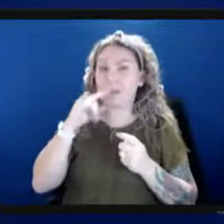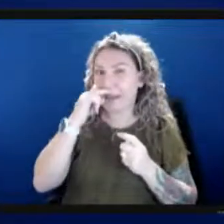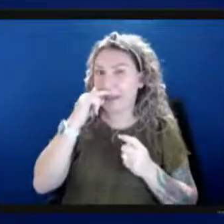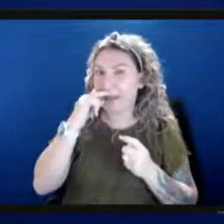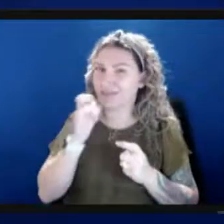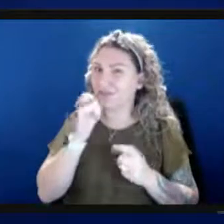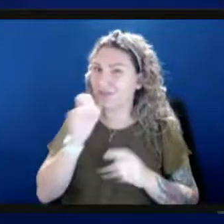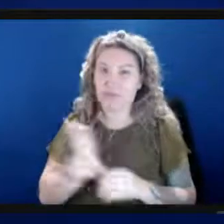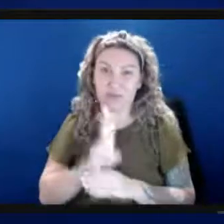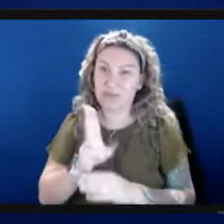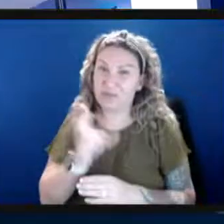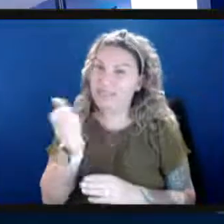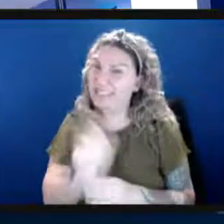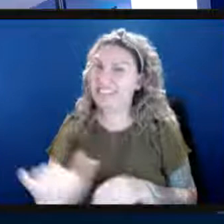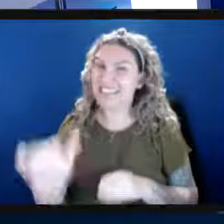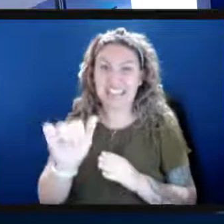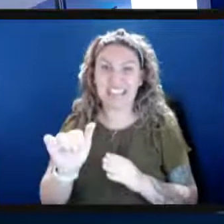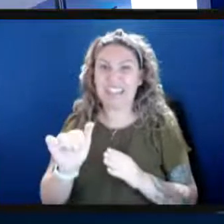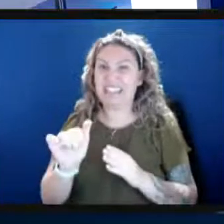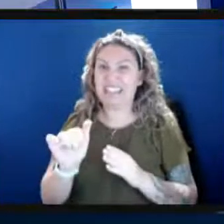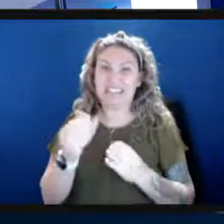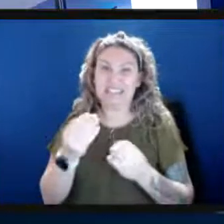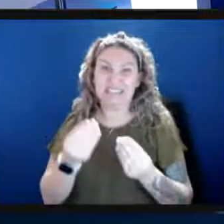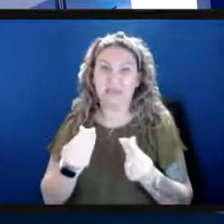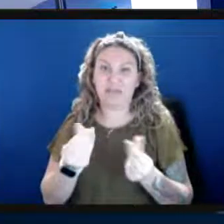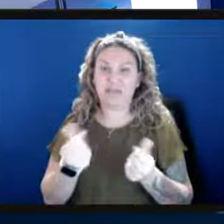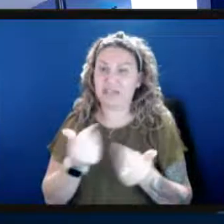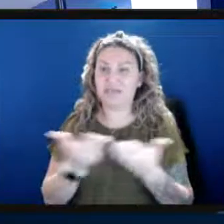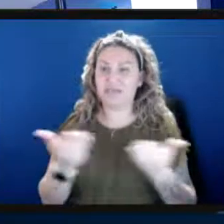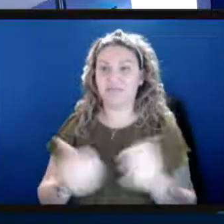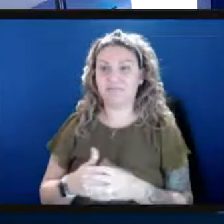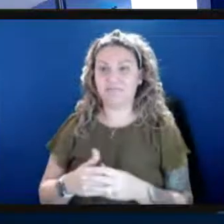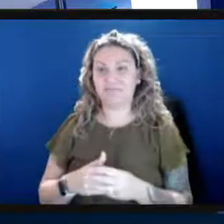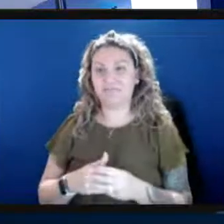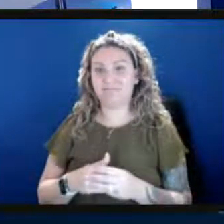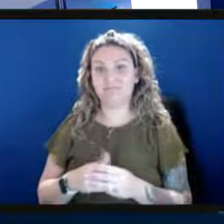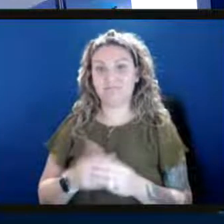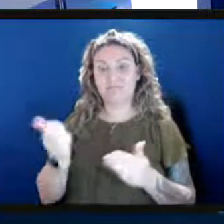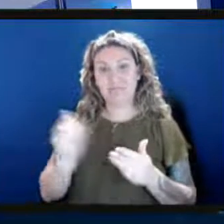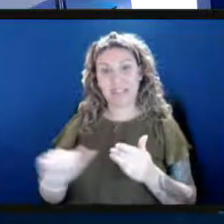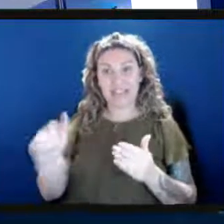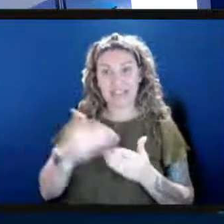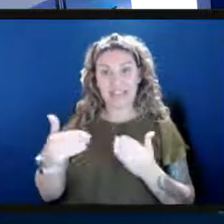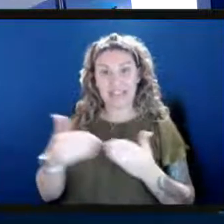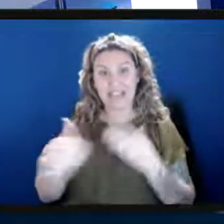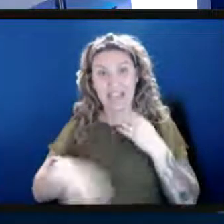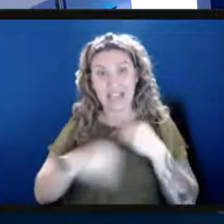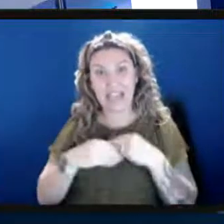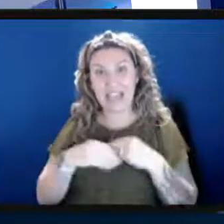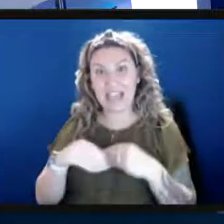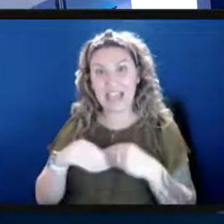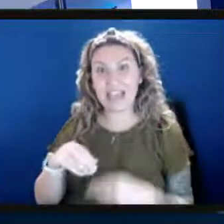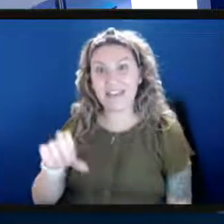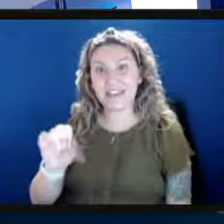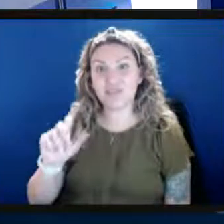any illicit substance. Anything to add, Sergeant or Dr. Douglas?